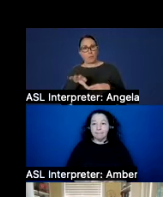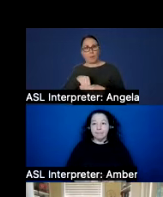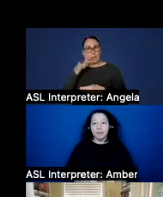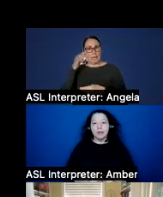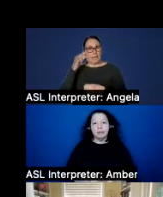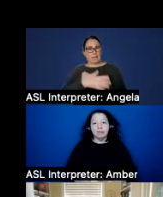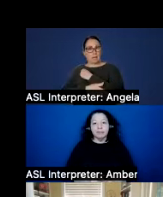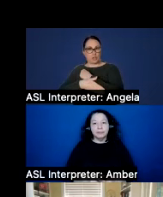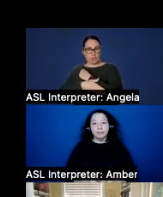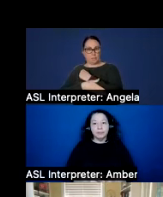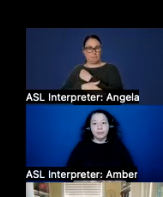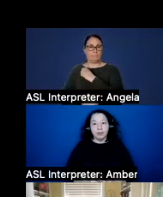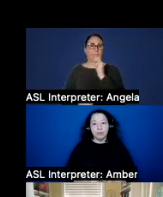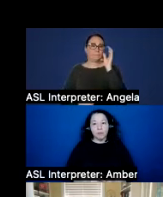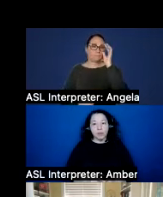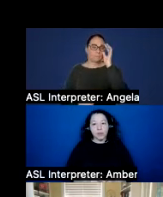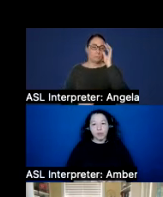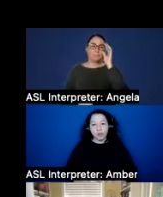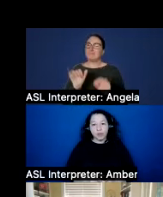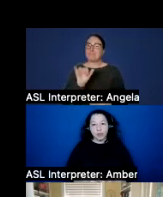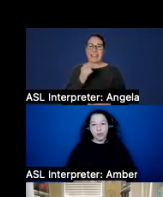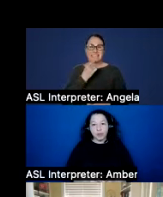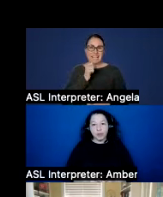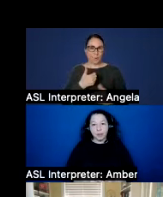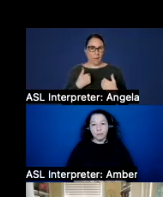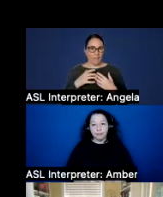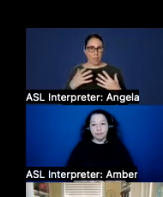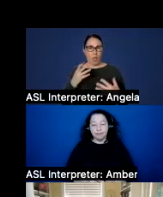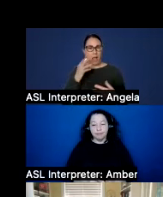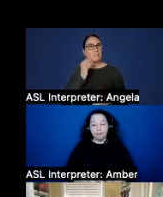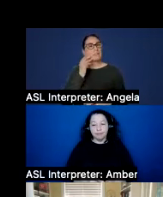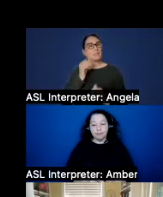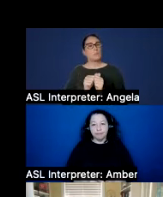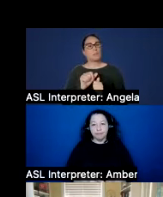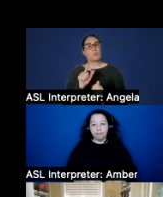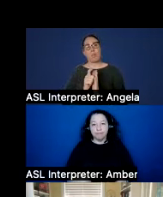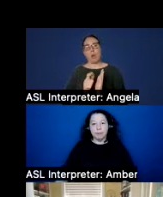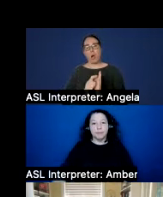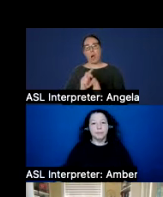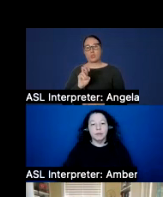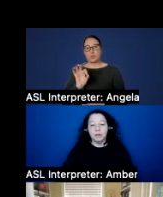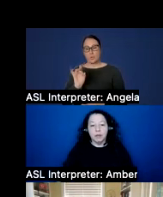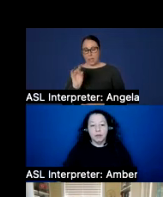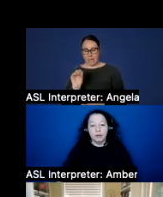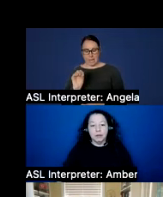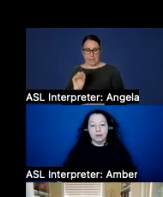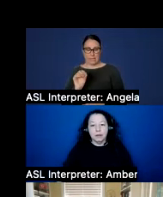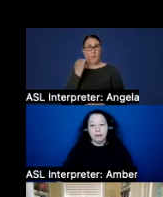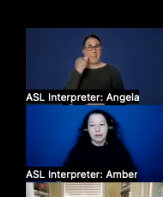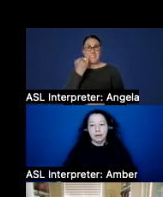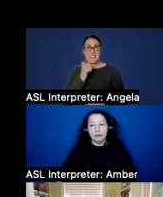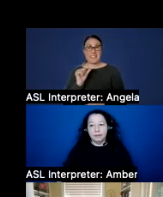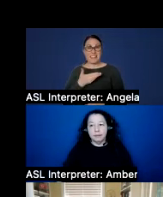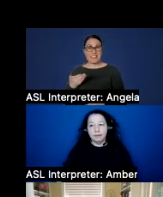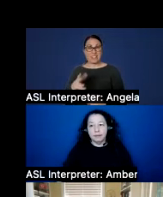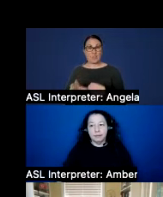somebody talk, and like I said, I don't have a lot of experience with PL 280. So if anybody has any thing to add, or,